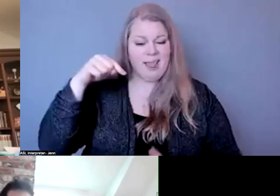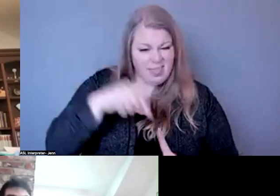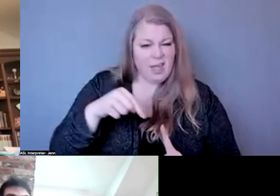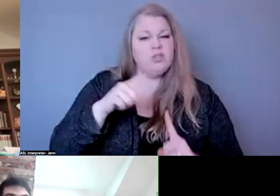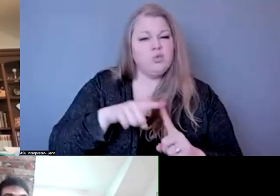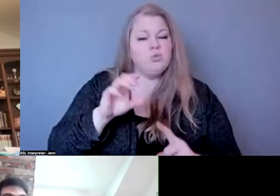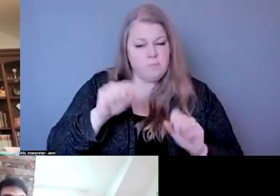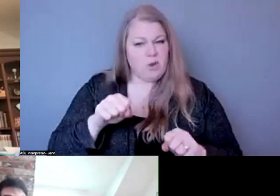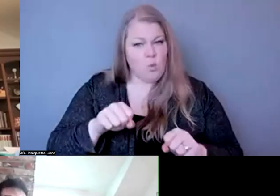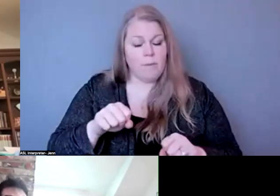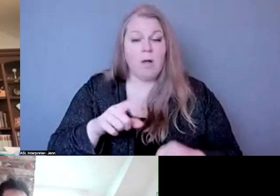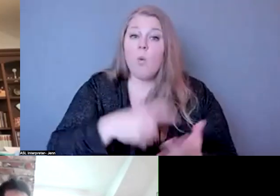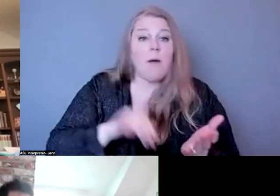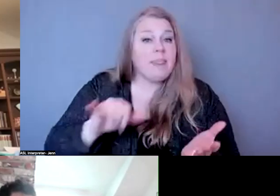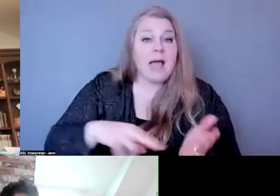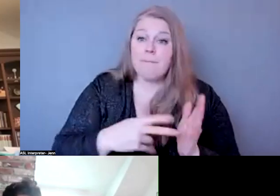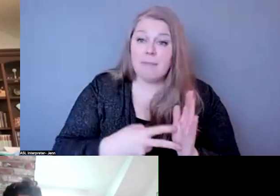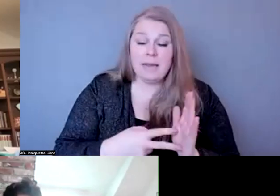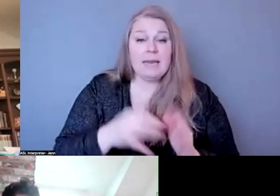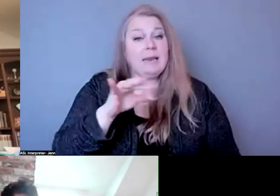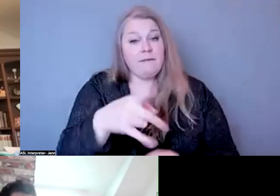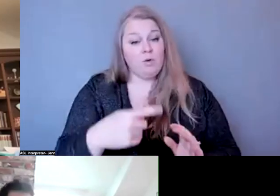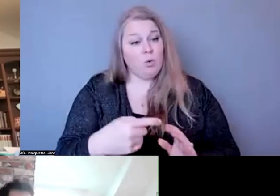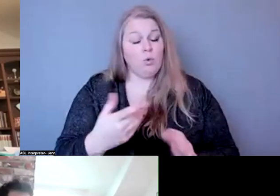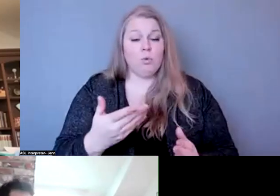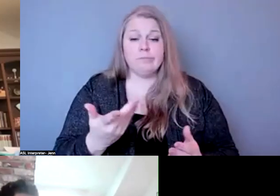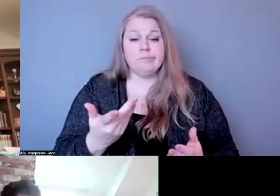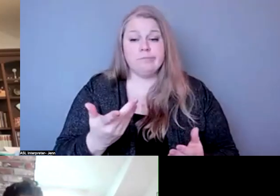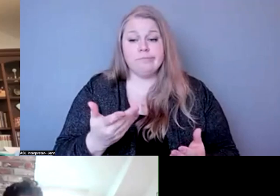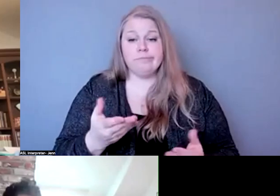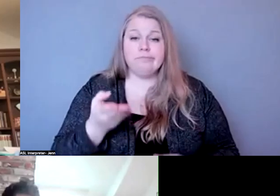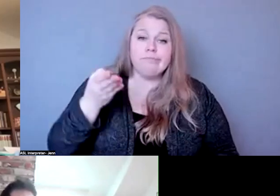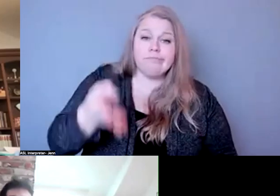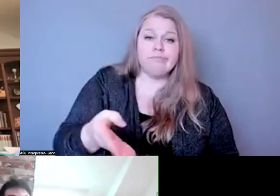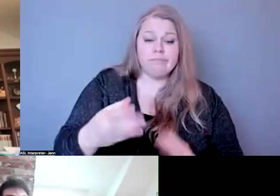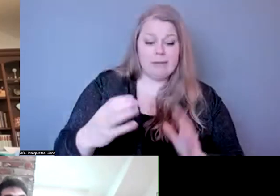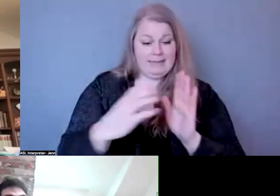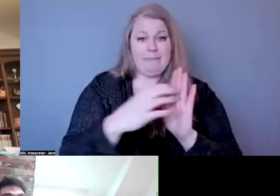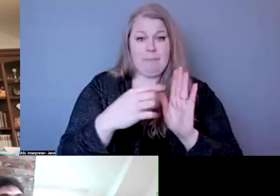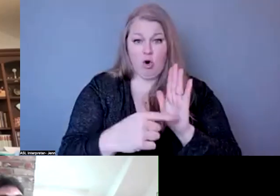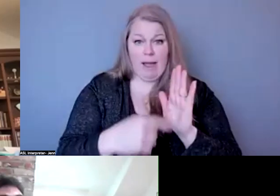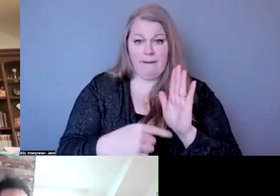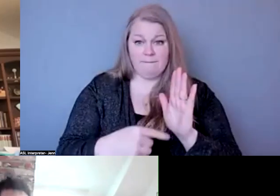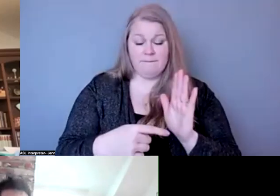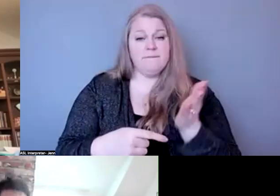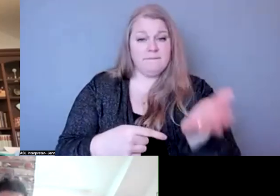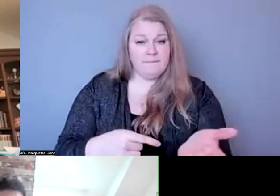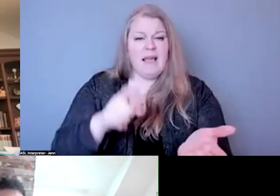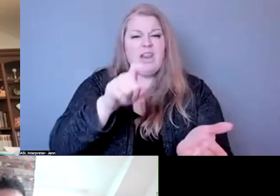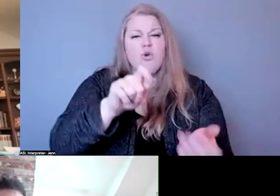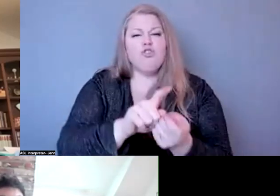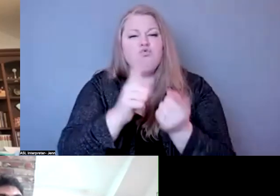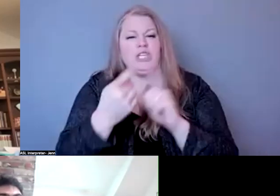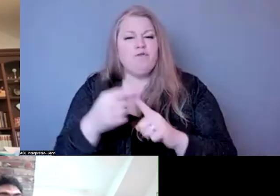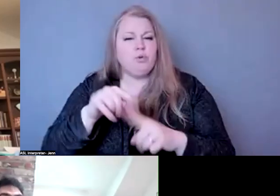So what does that mean? That means that if you are presented with a paragraph of text and need that transformed into a fourth grade reading